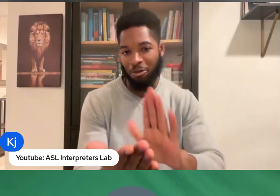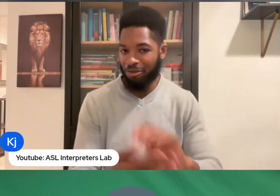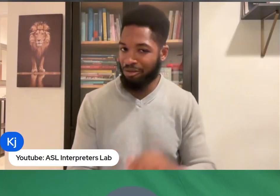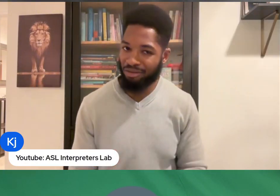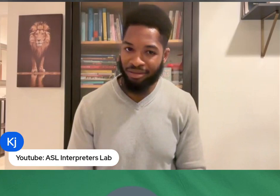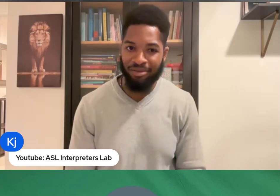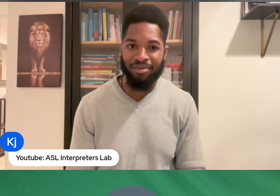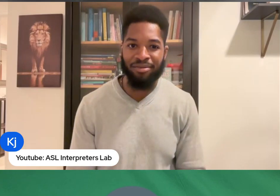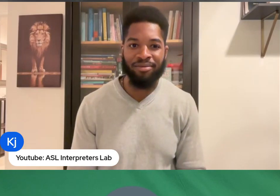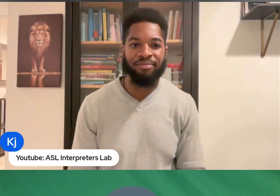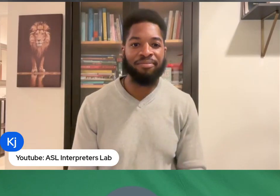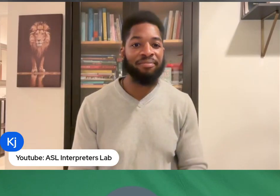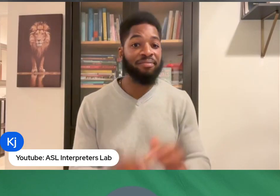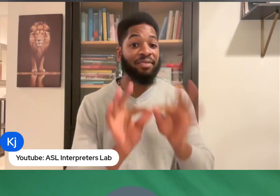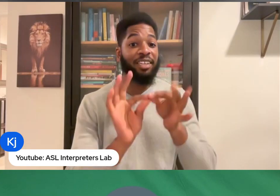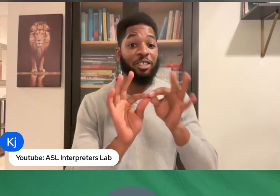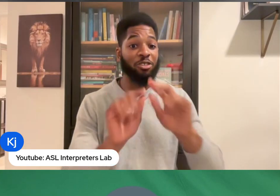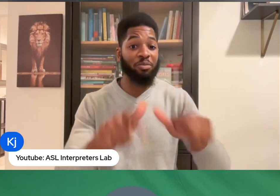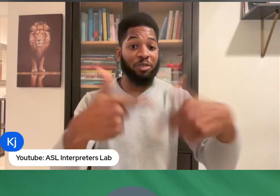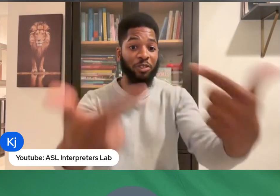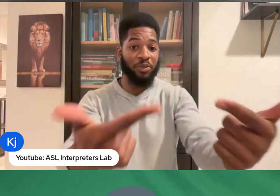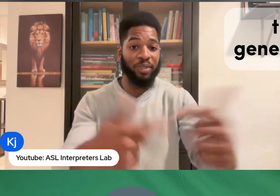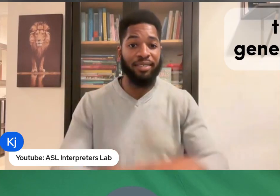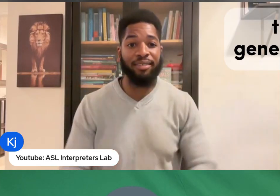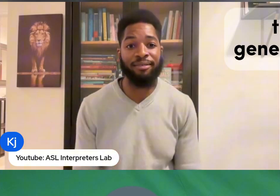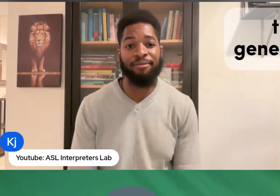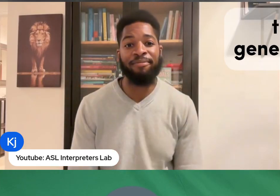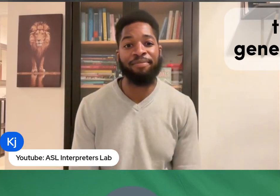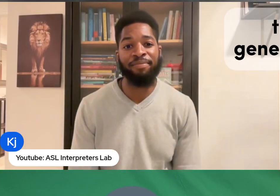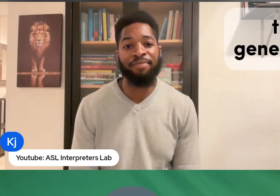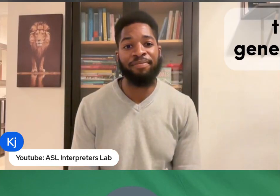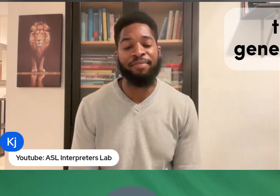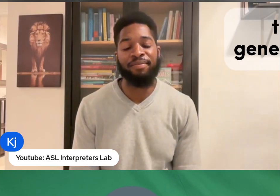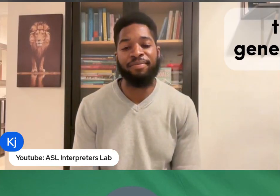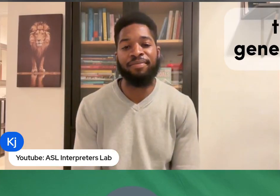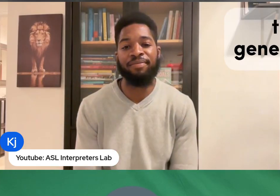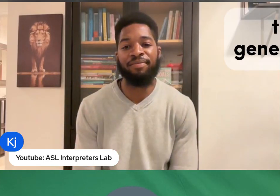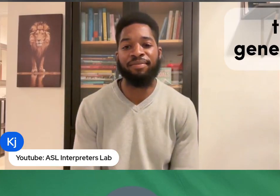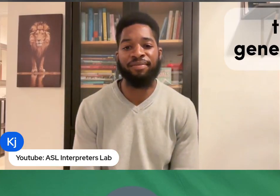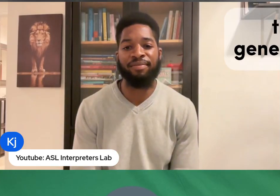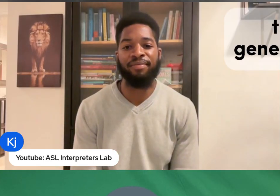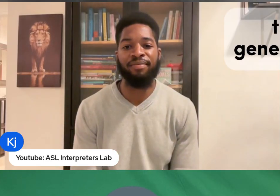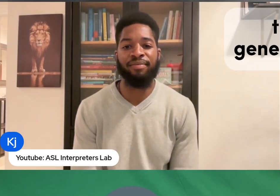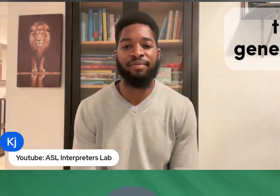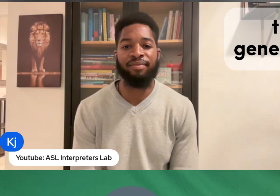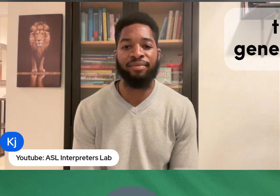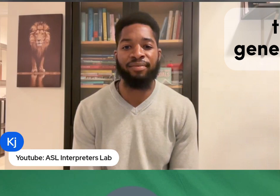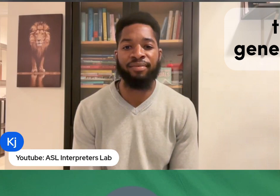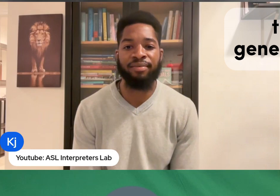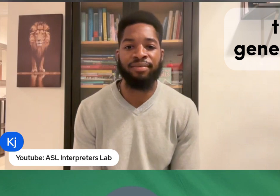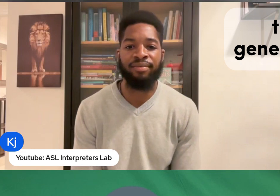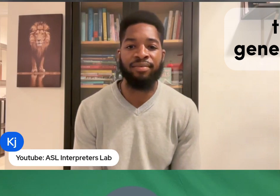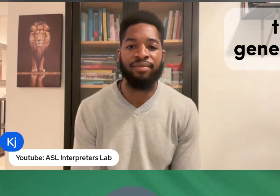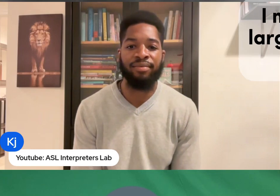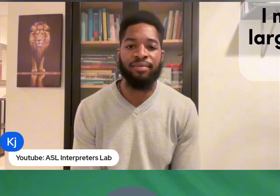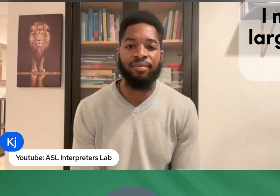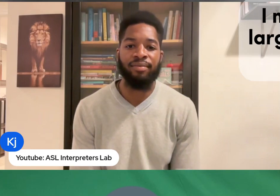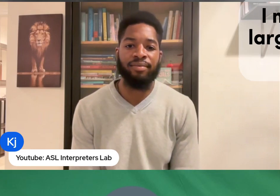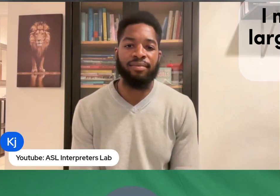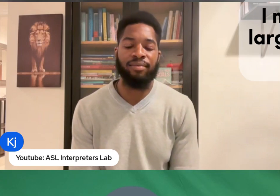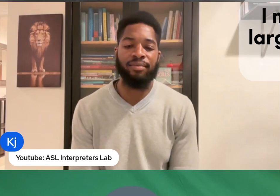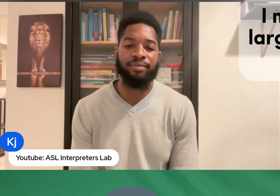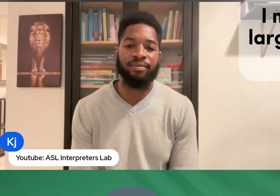you speak to the challenges that your generation face in the workplace? I